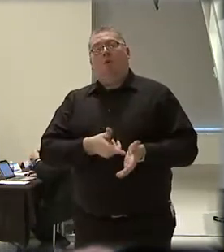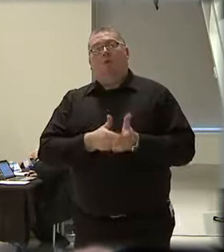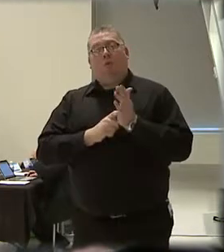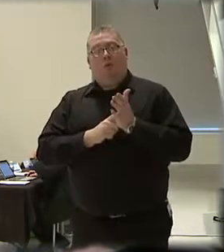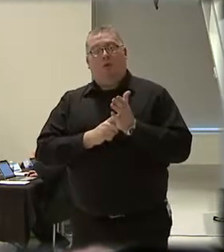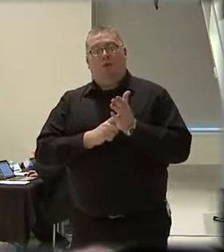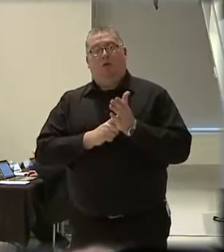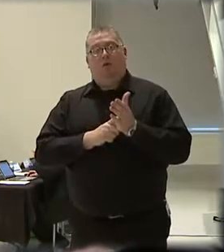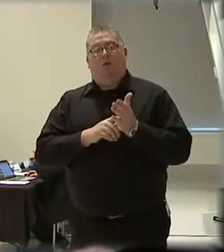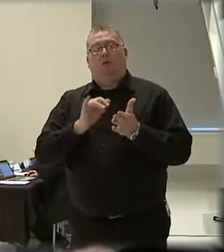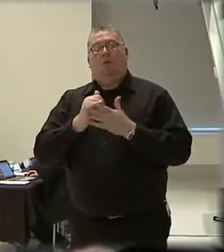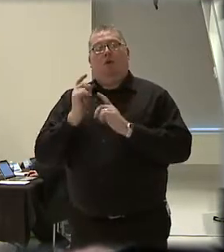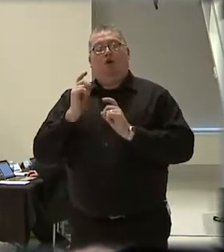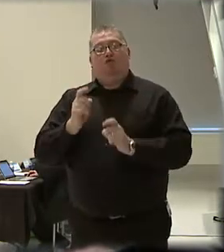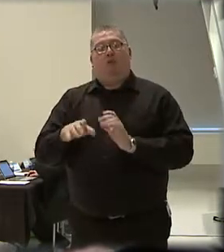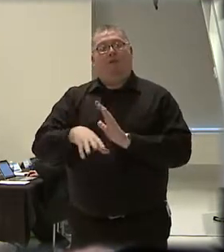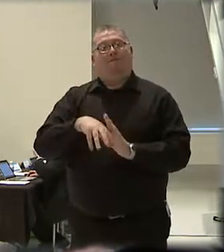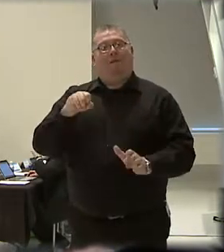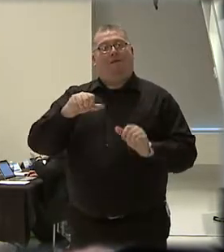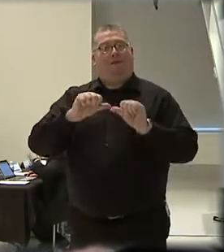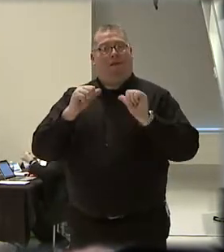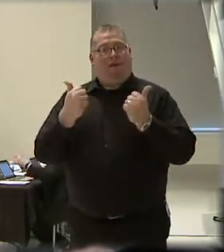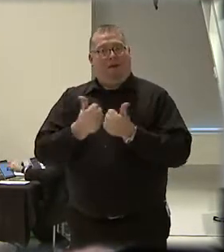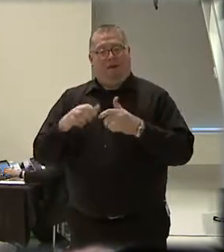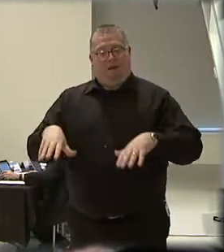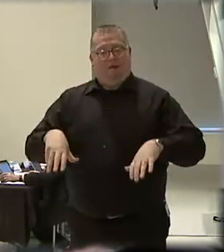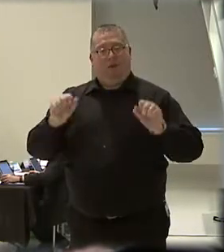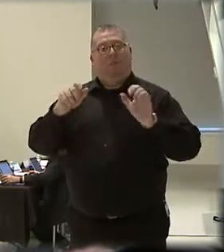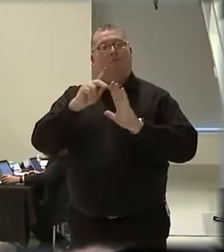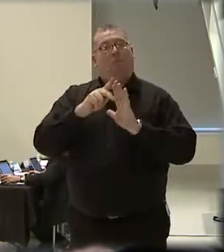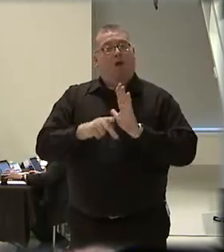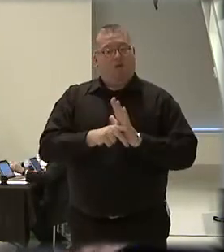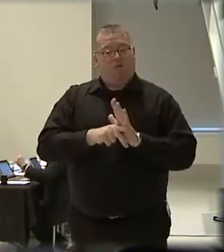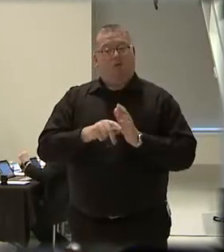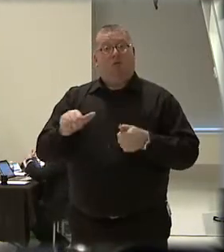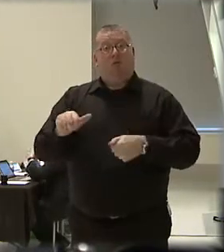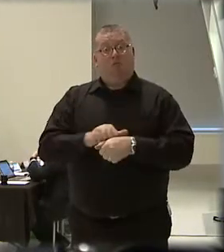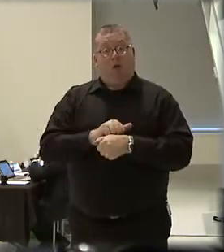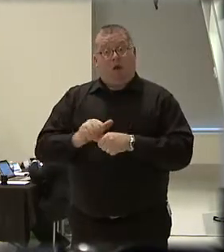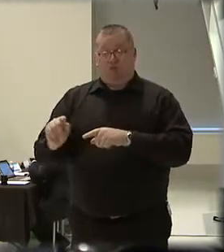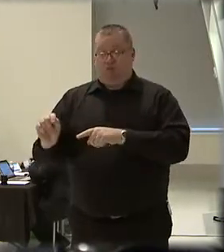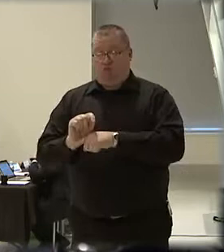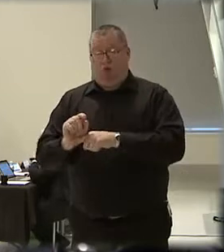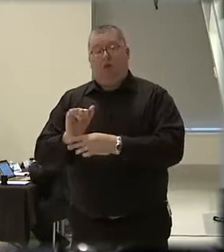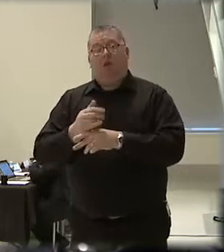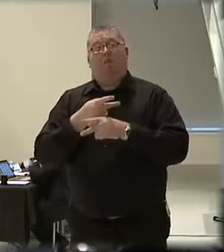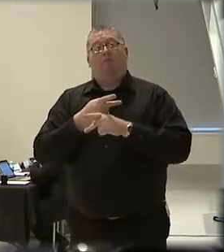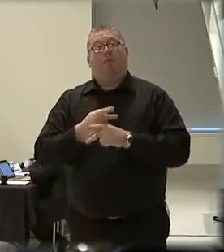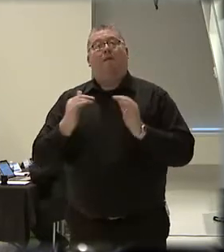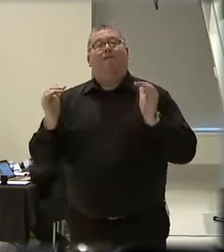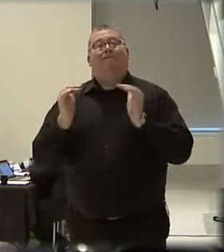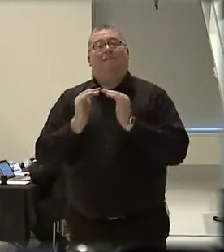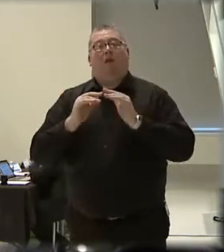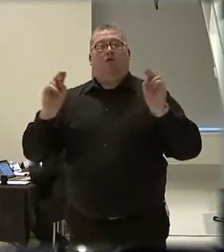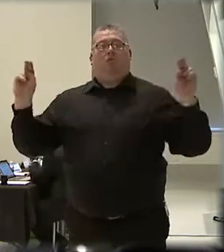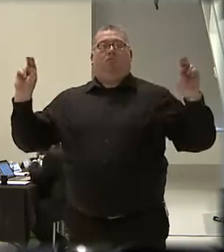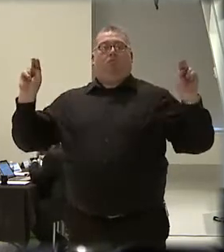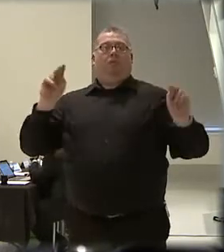that grant-funded agencies adopt policies, practices, and training that produce fair and impartial